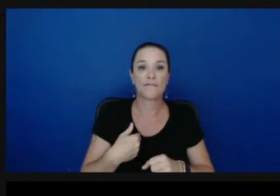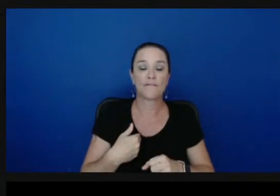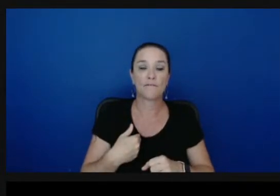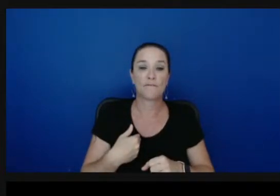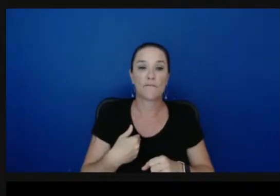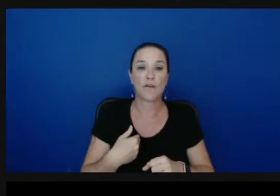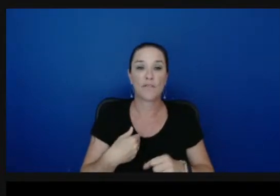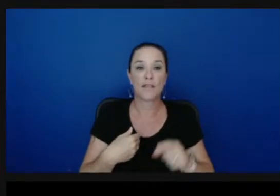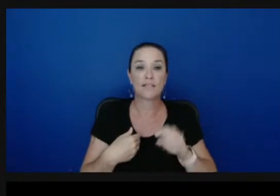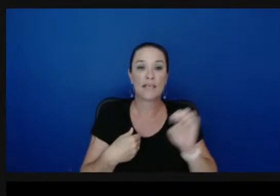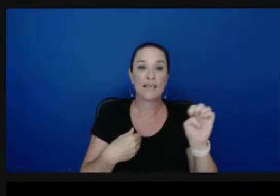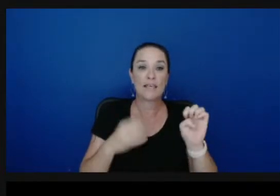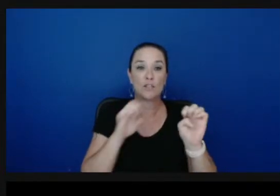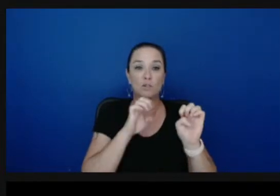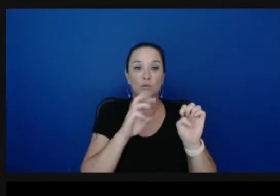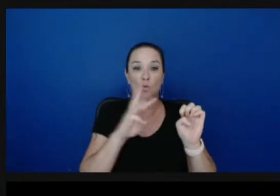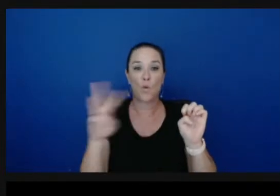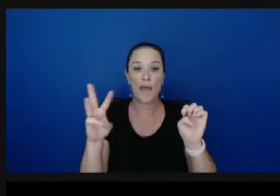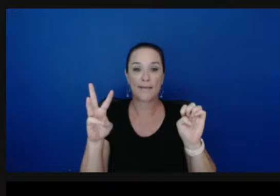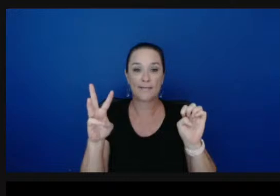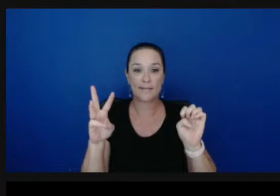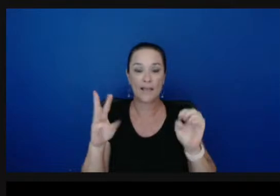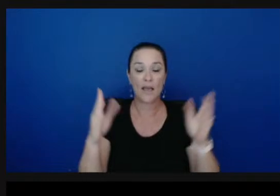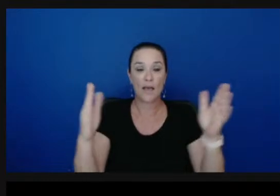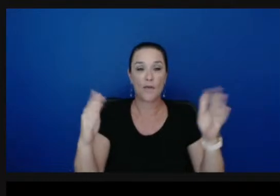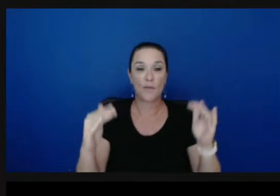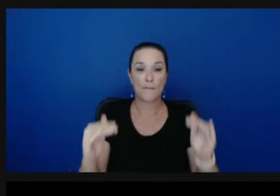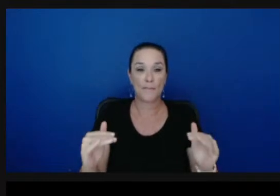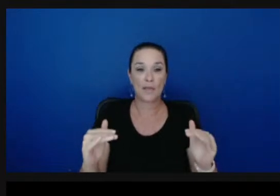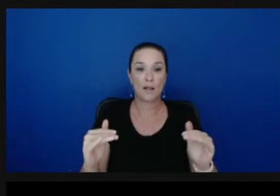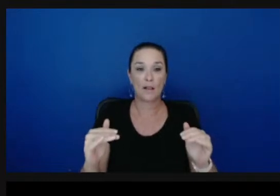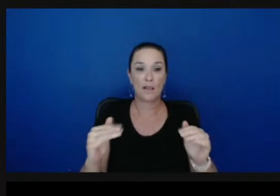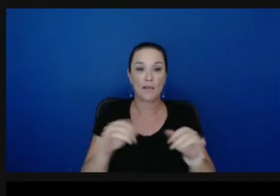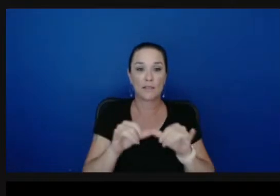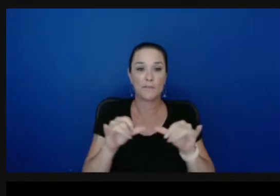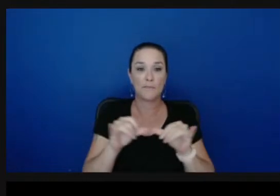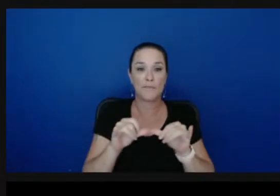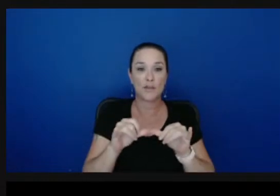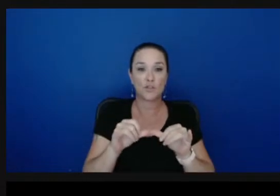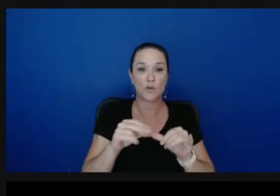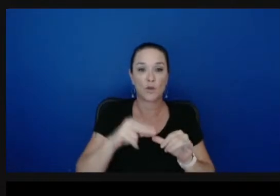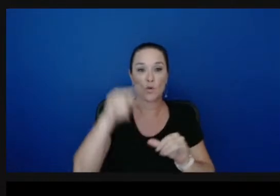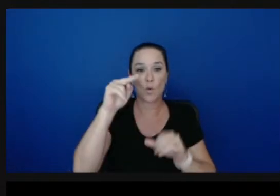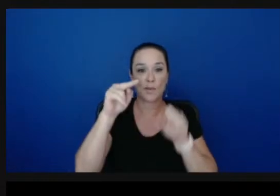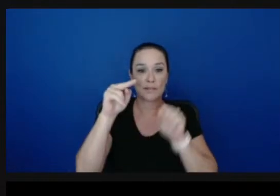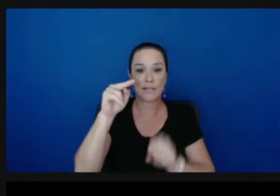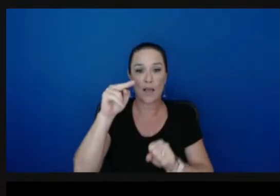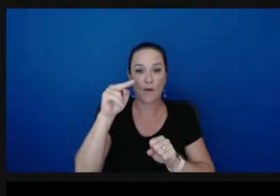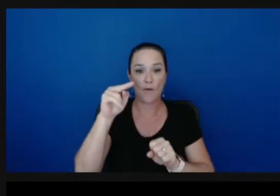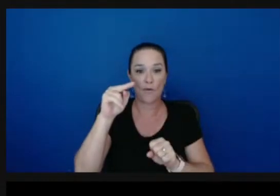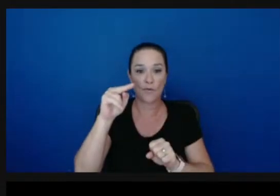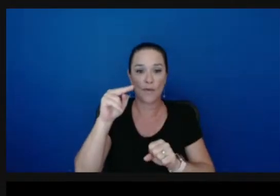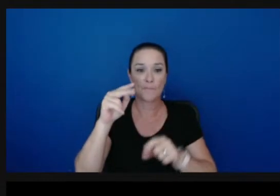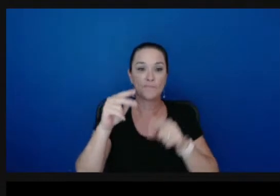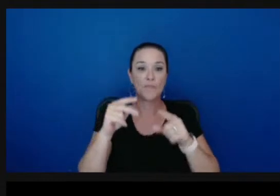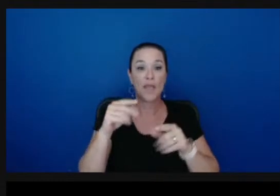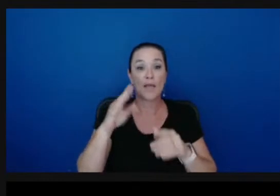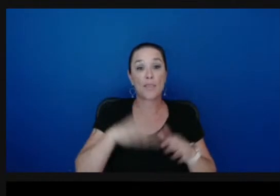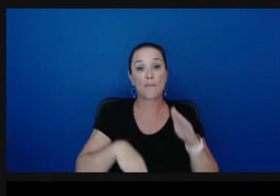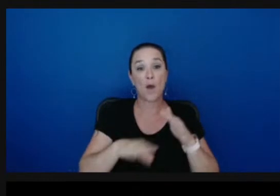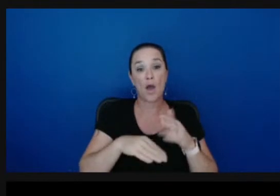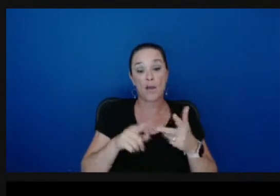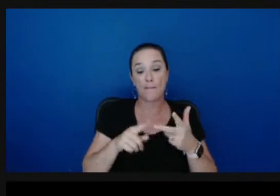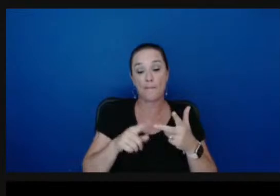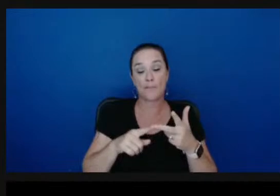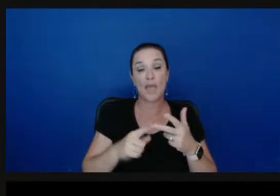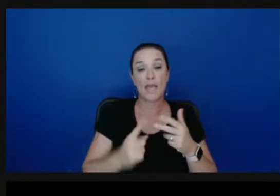east-west component. The middle one is measuring north and south movement, and the bottom one is measuring the up and down movement. And so